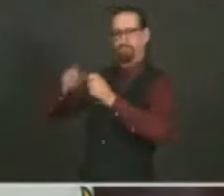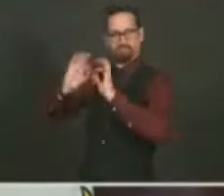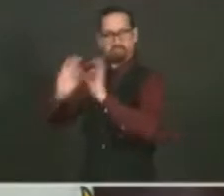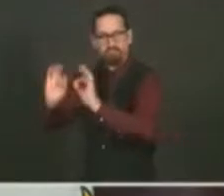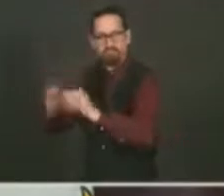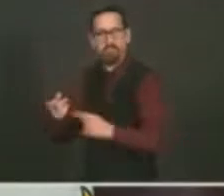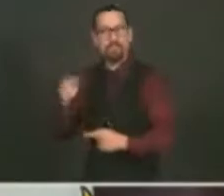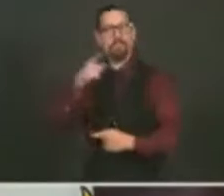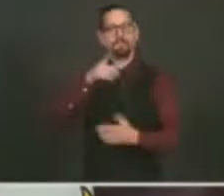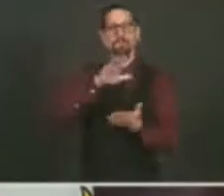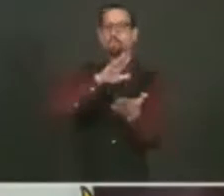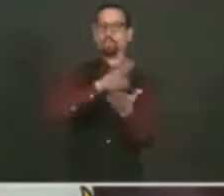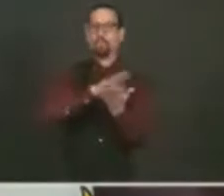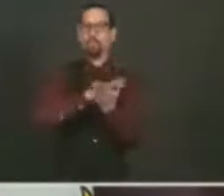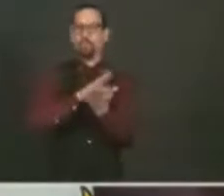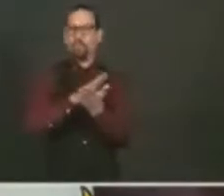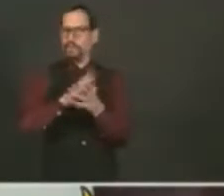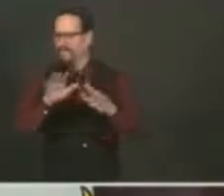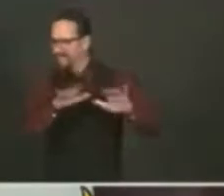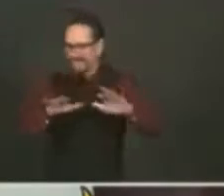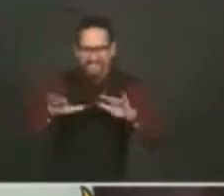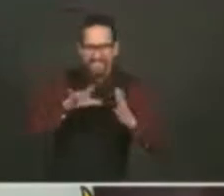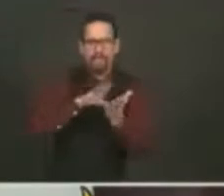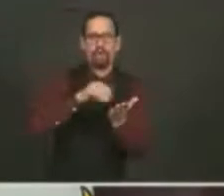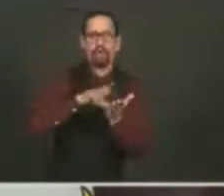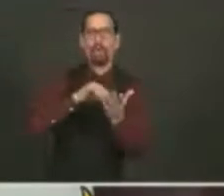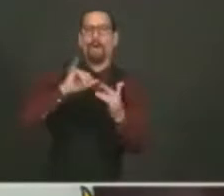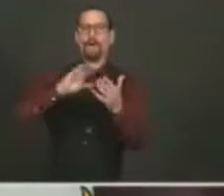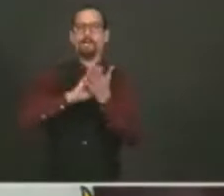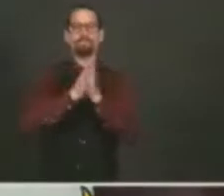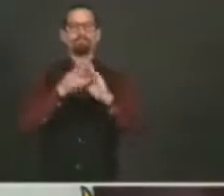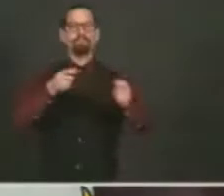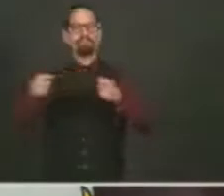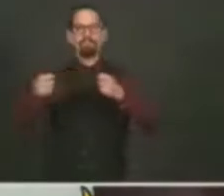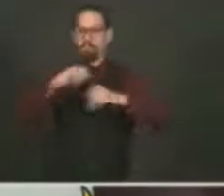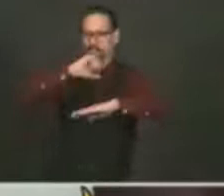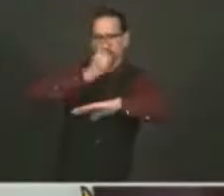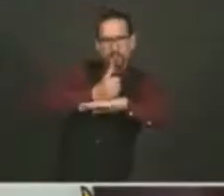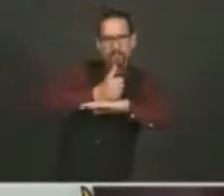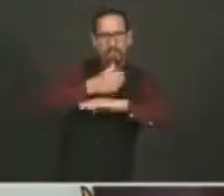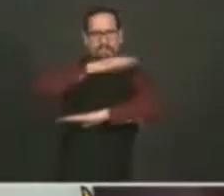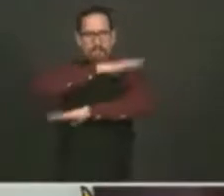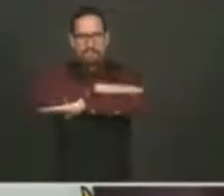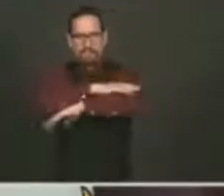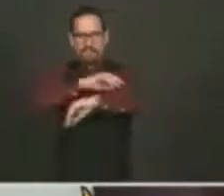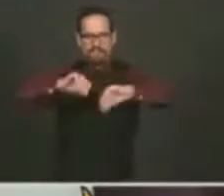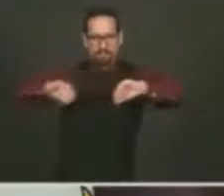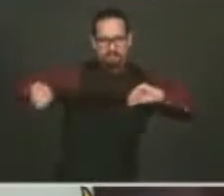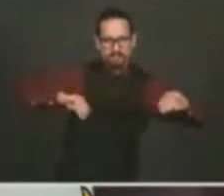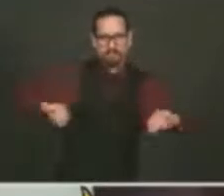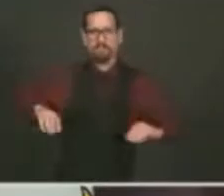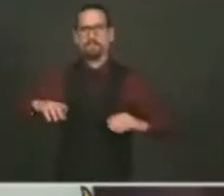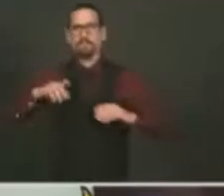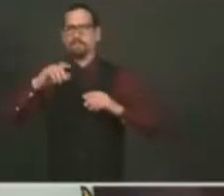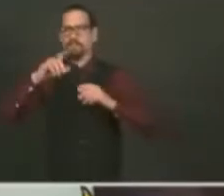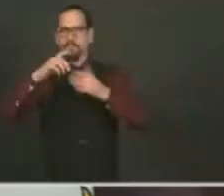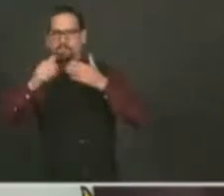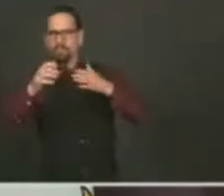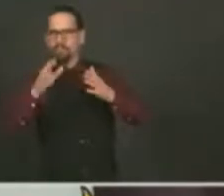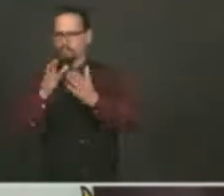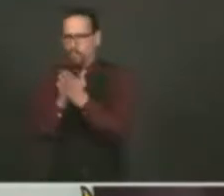go into a school, the kids are sitting, wearing their masks, washing their hands. It's a controlled setting, by and